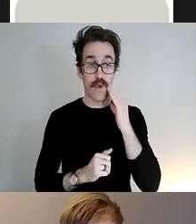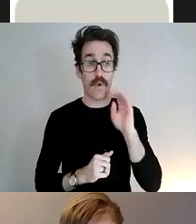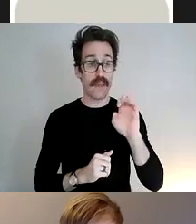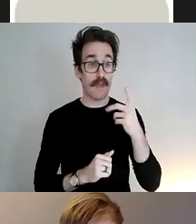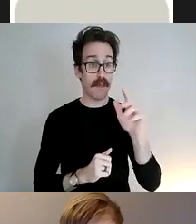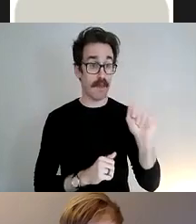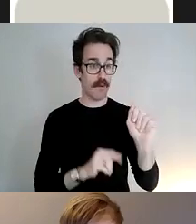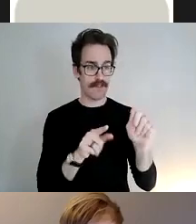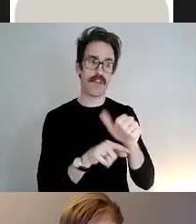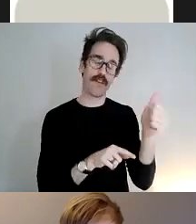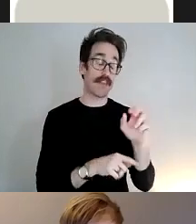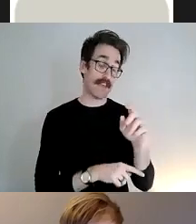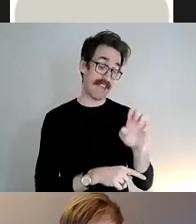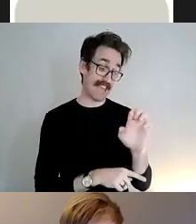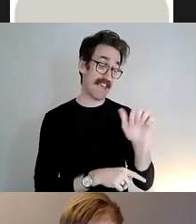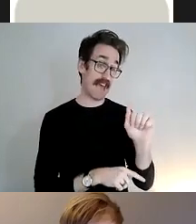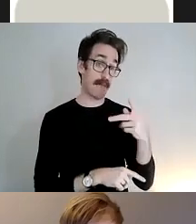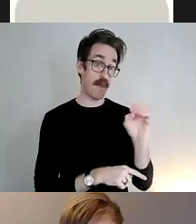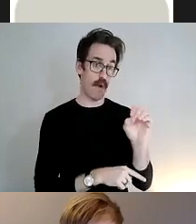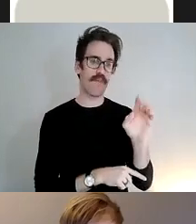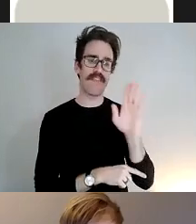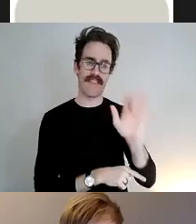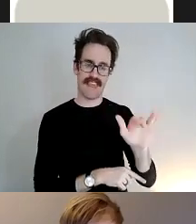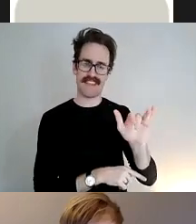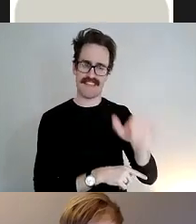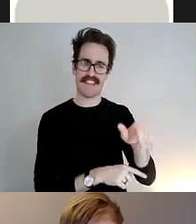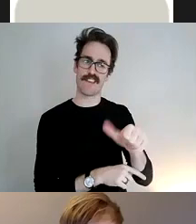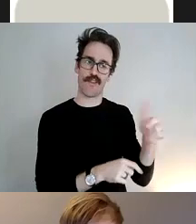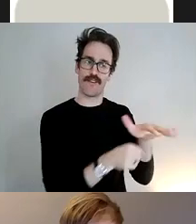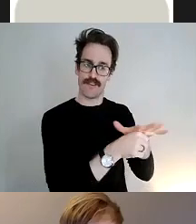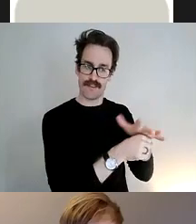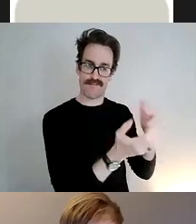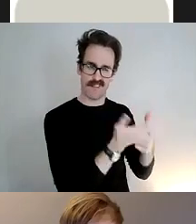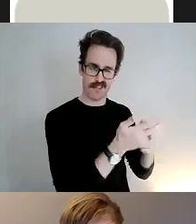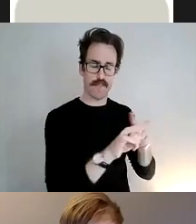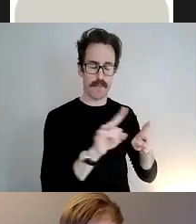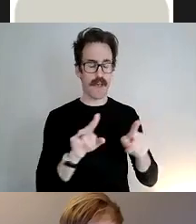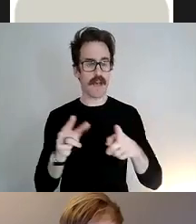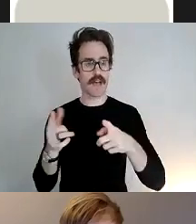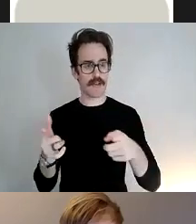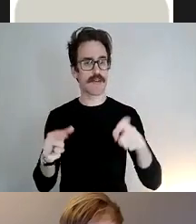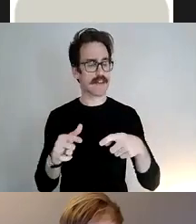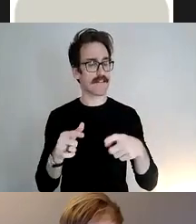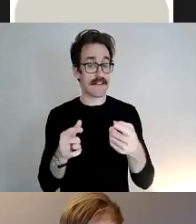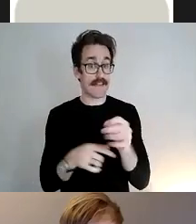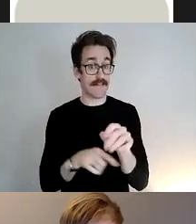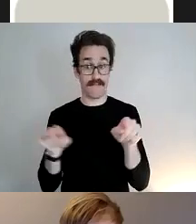program, but for us, for the public guardian and trustee, we need that evidence of cognitive incapacity or we can't assist in any